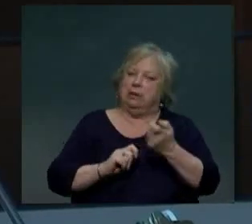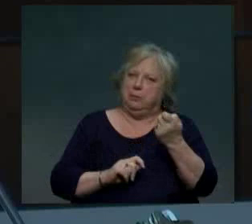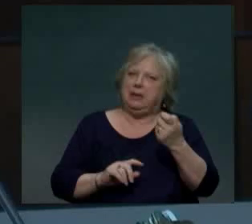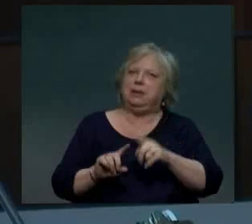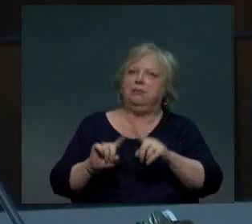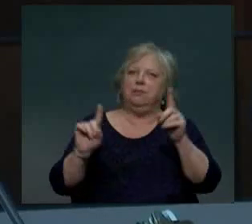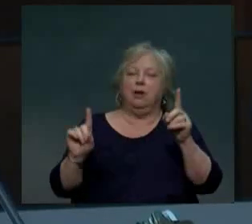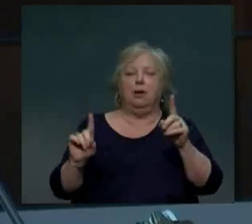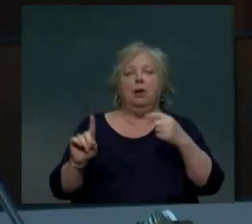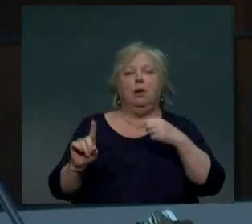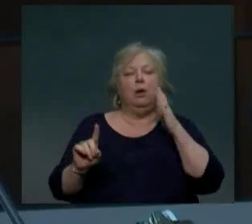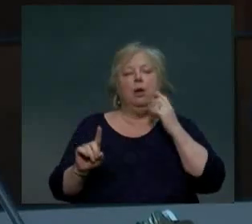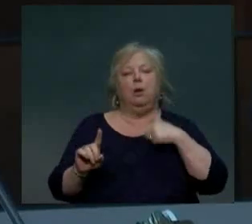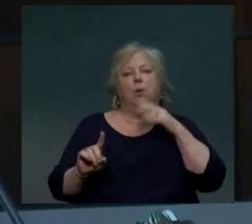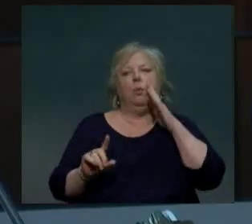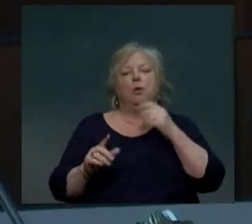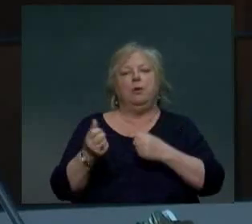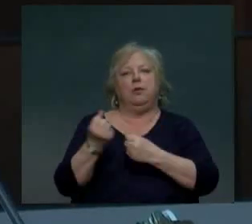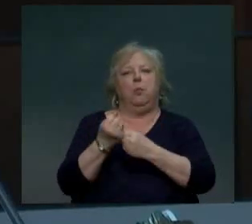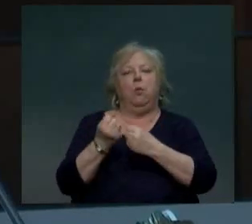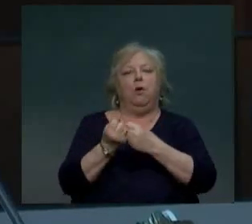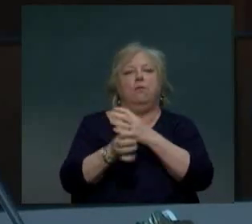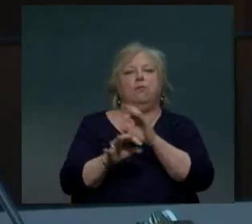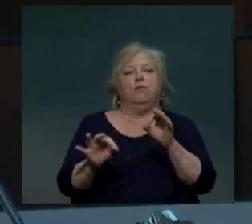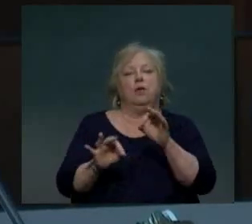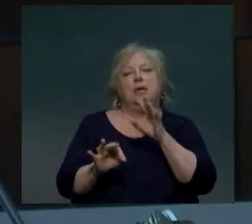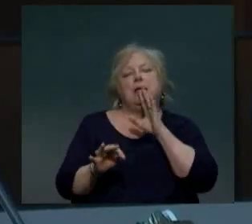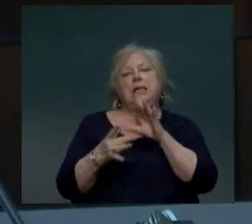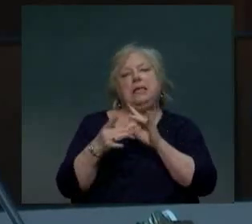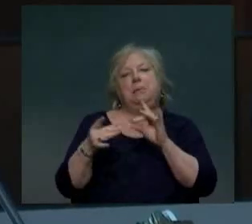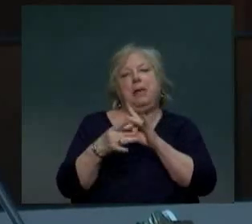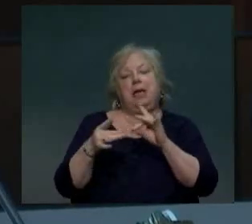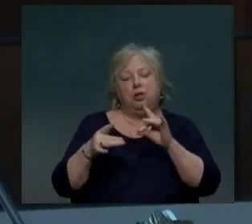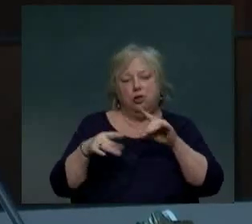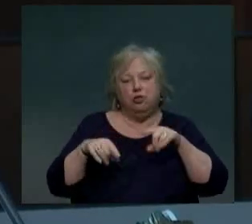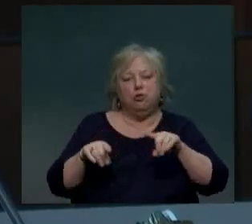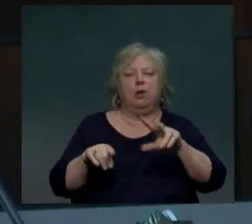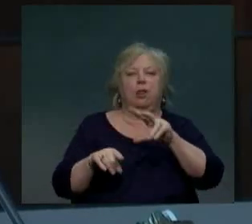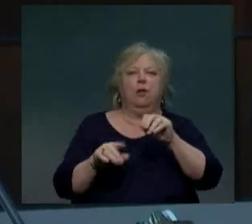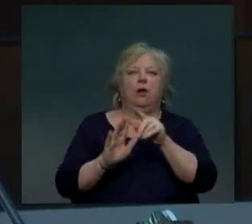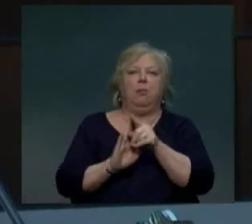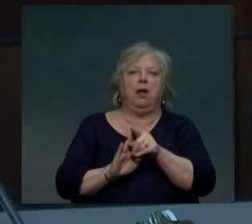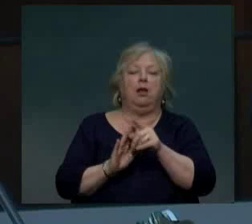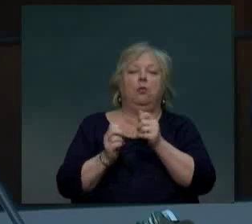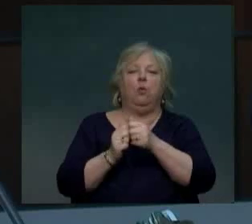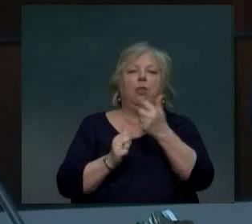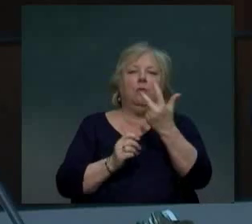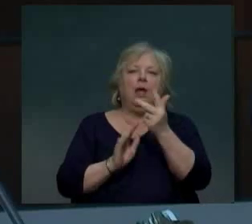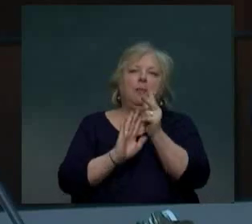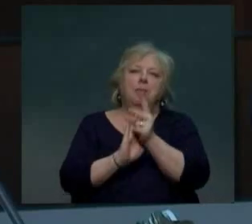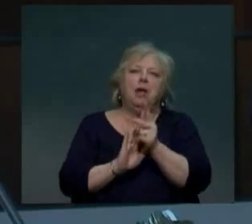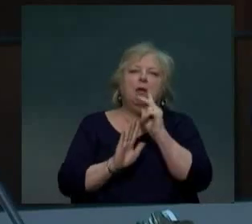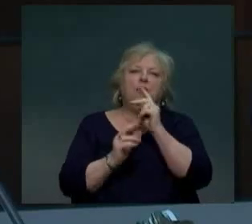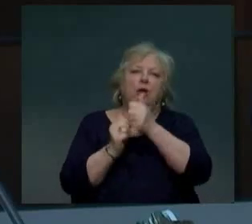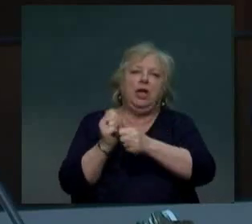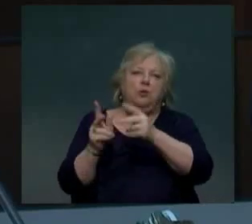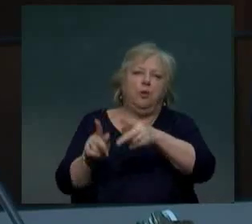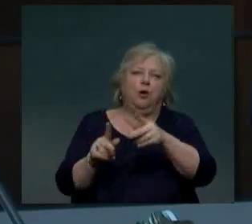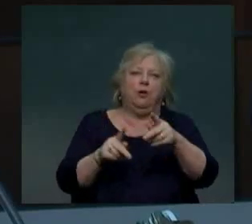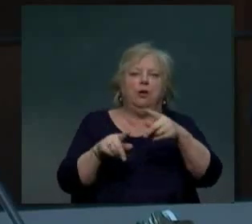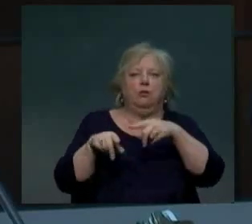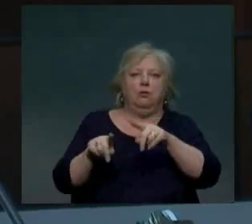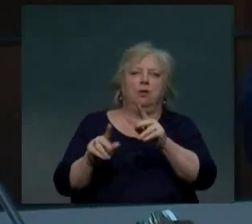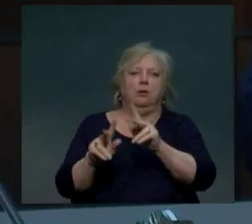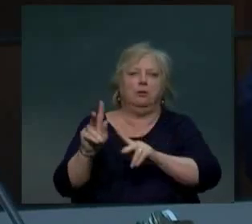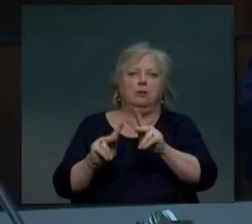different. We will support free speech in the allotted 30 minutes time, with 3 minutes per individual during the citizens'